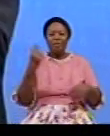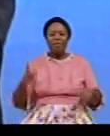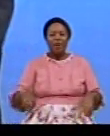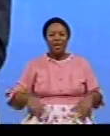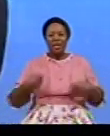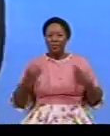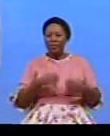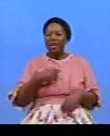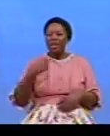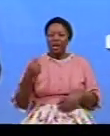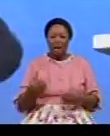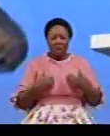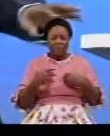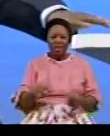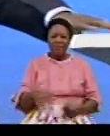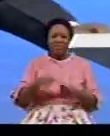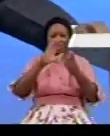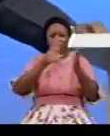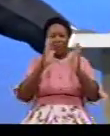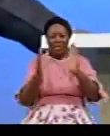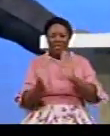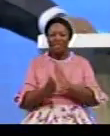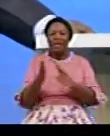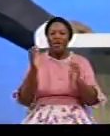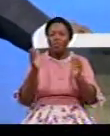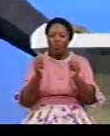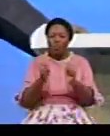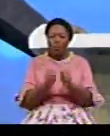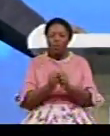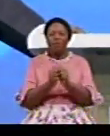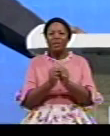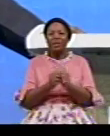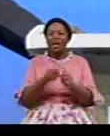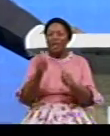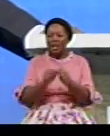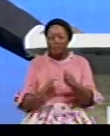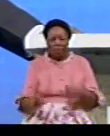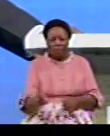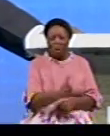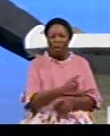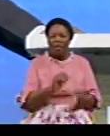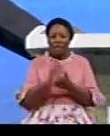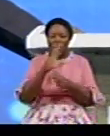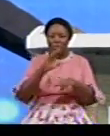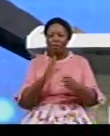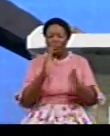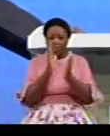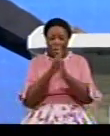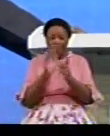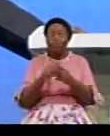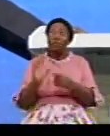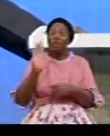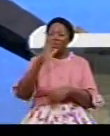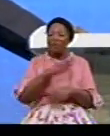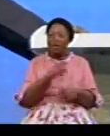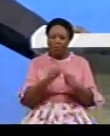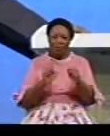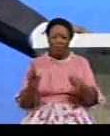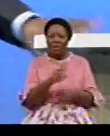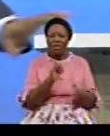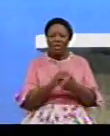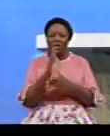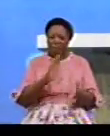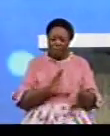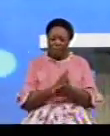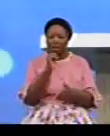takes the sorrow away. It takes the sadness away. And all of the evil that your